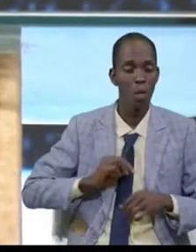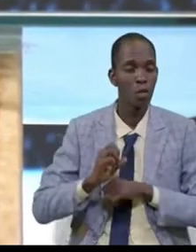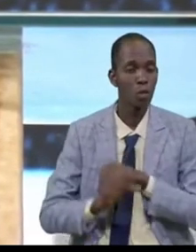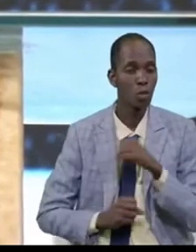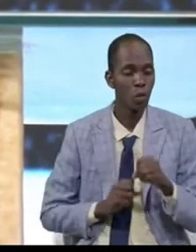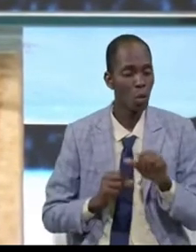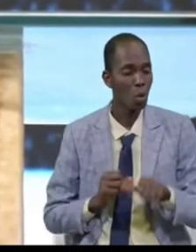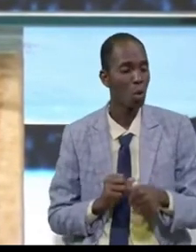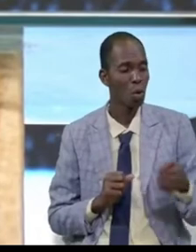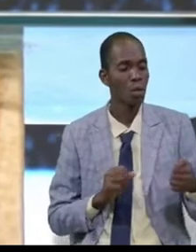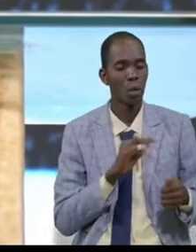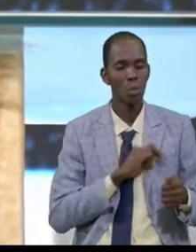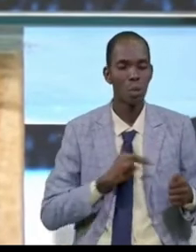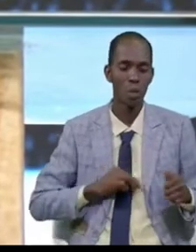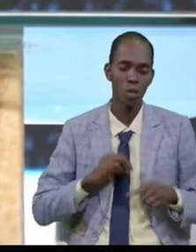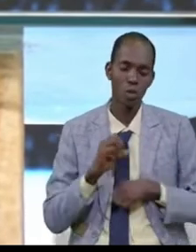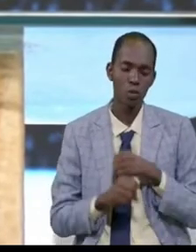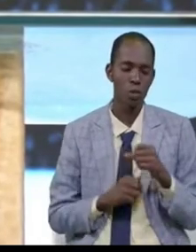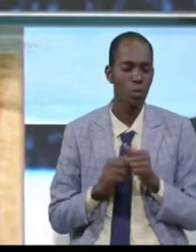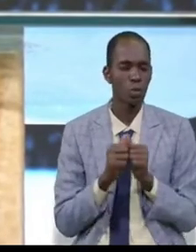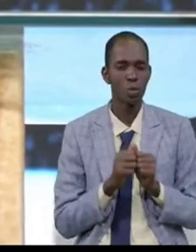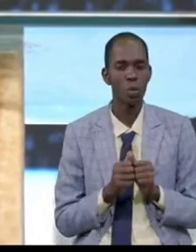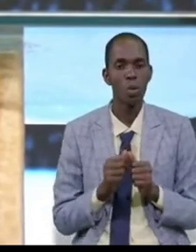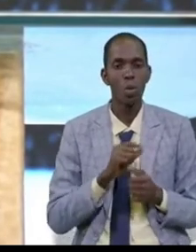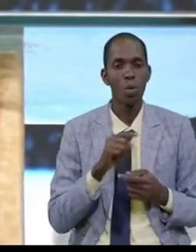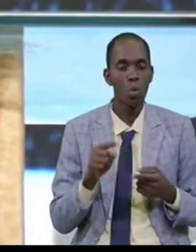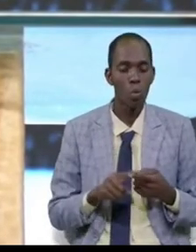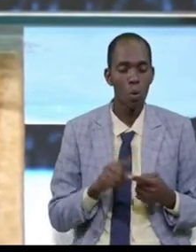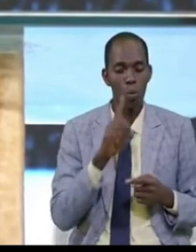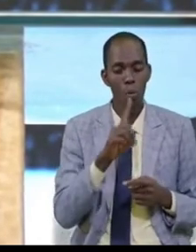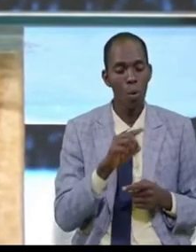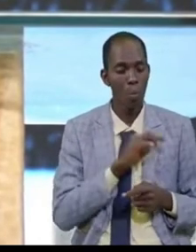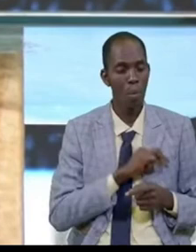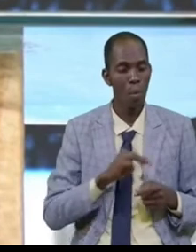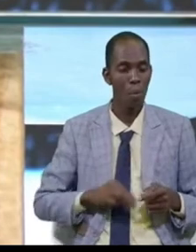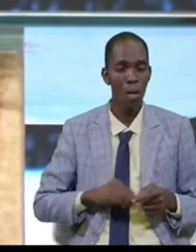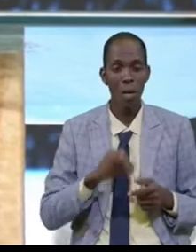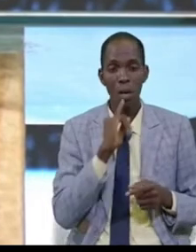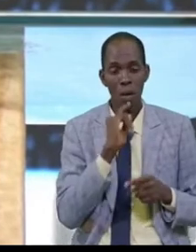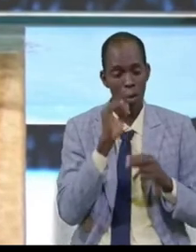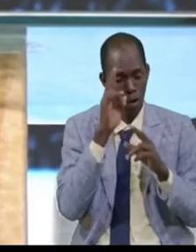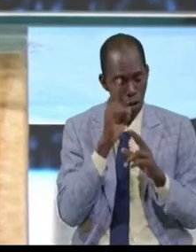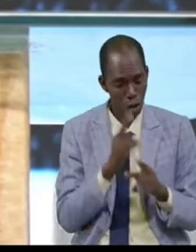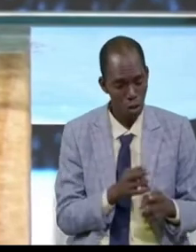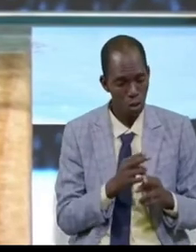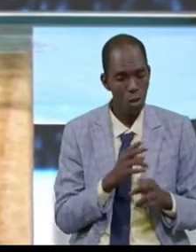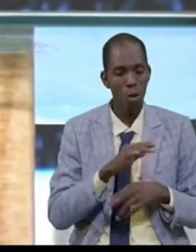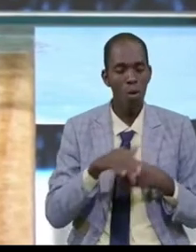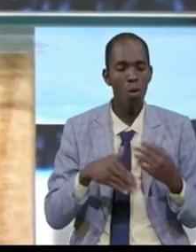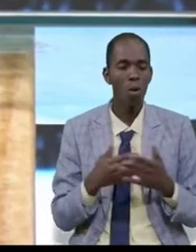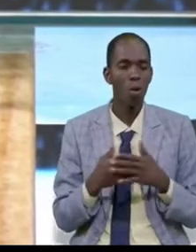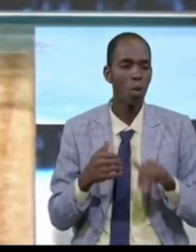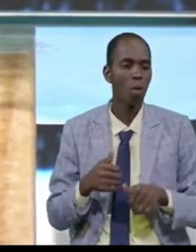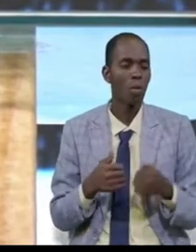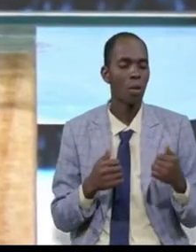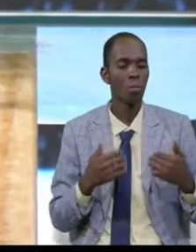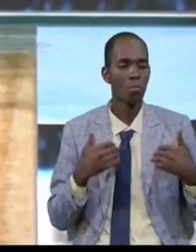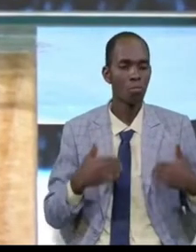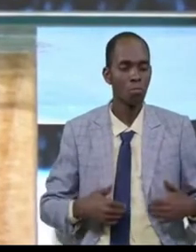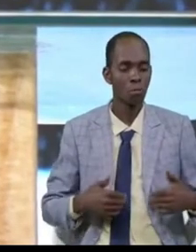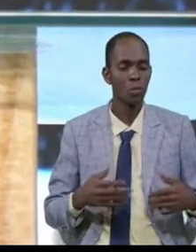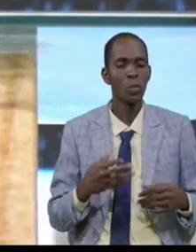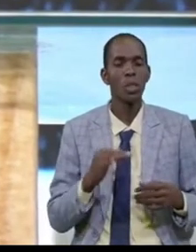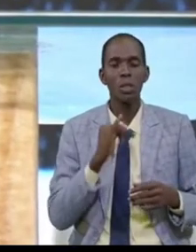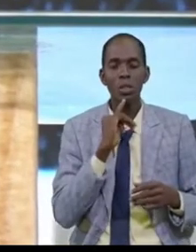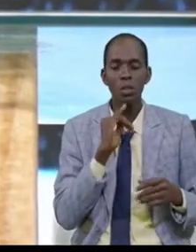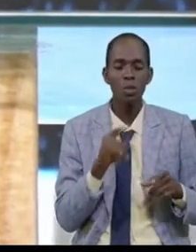members suffer with it, or one member be honored, all the members rejoice with it.